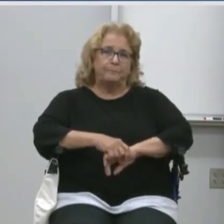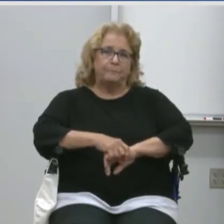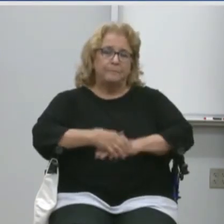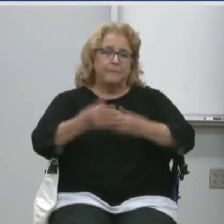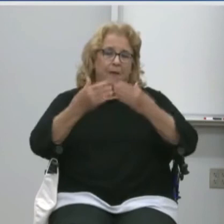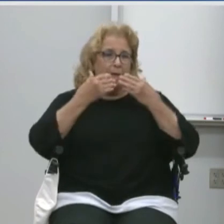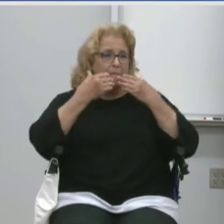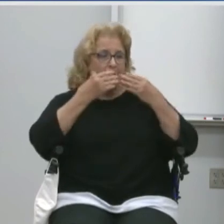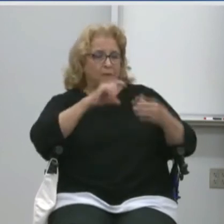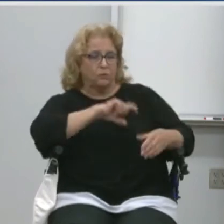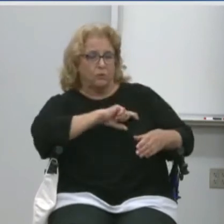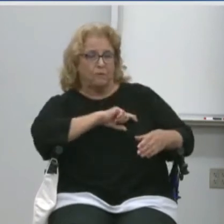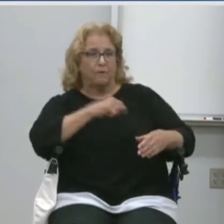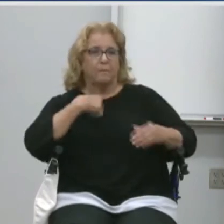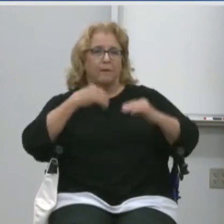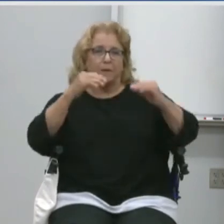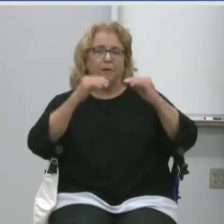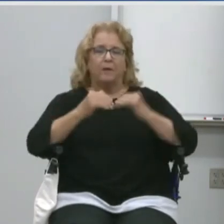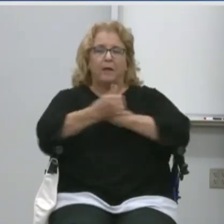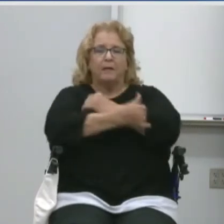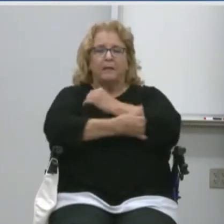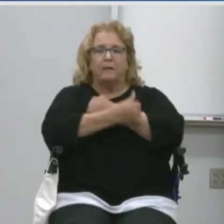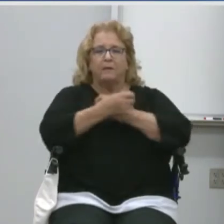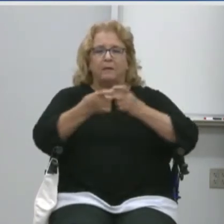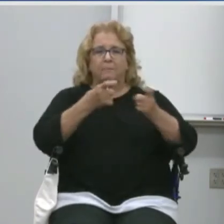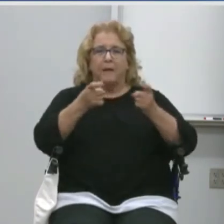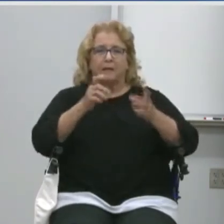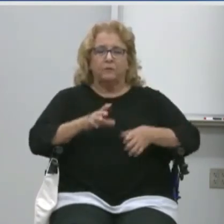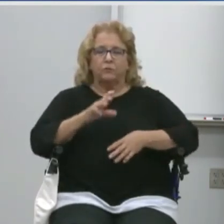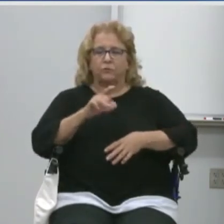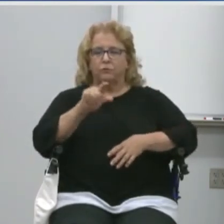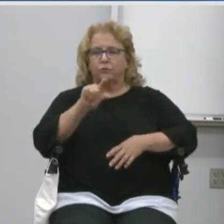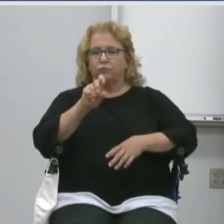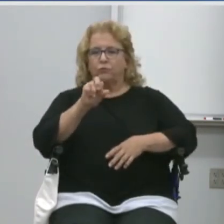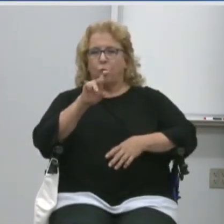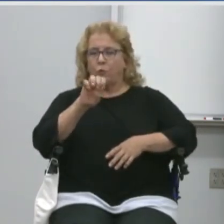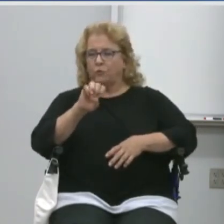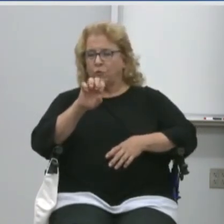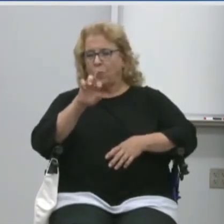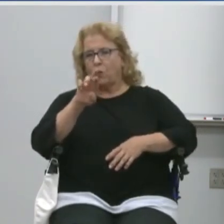Thank you, Sheriff. We'll move to County Manager George Recktenwald.